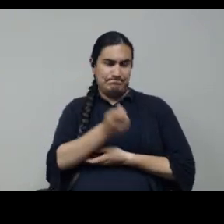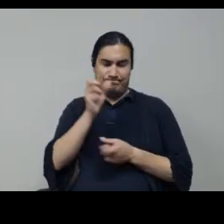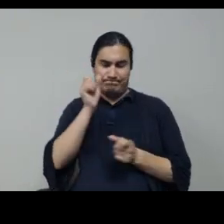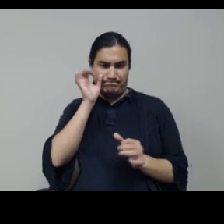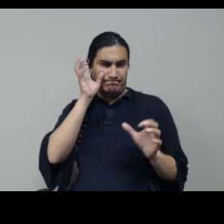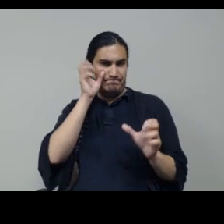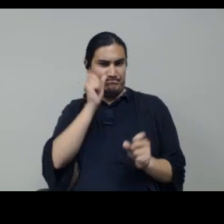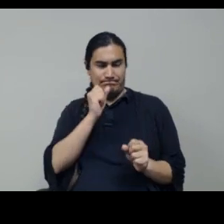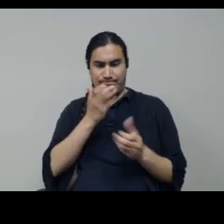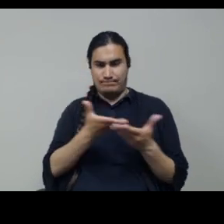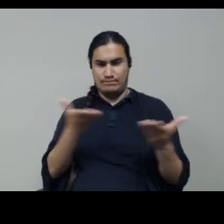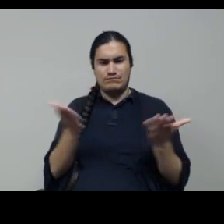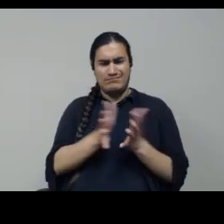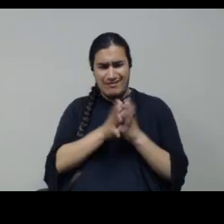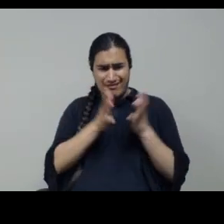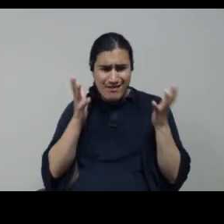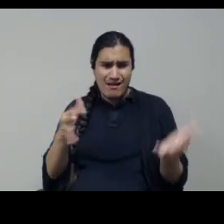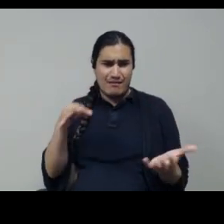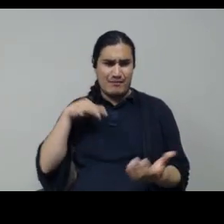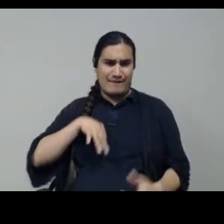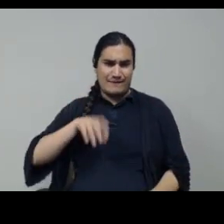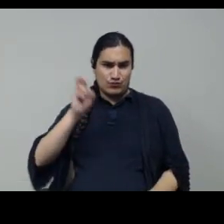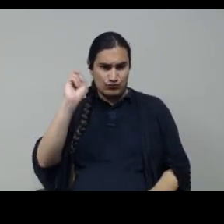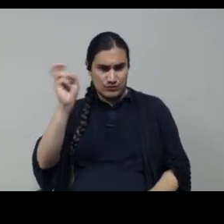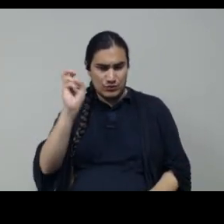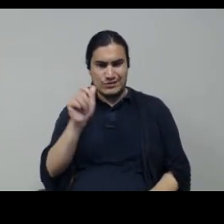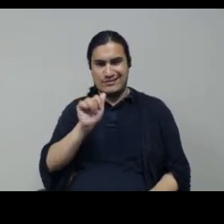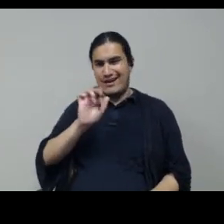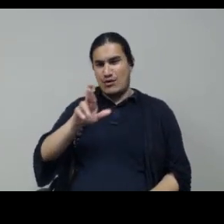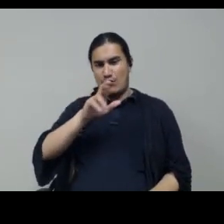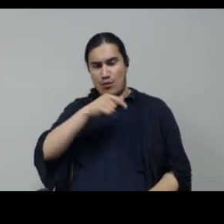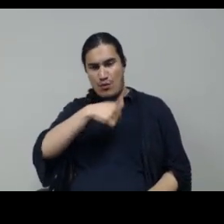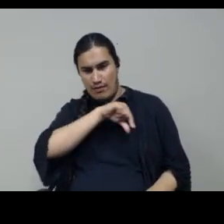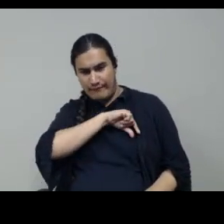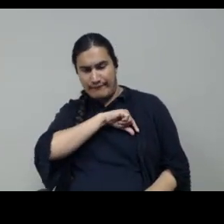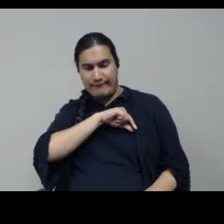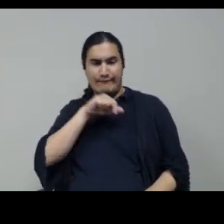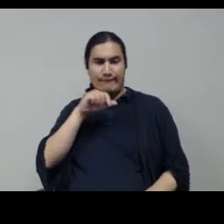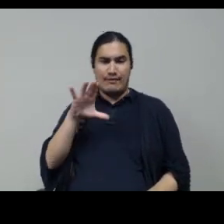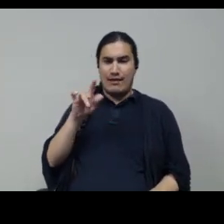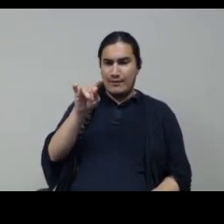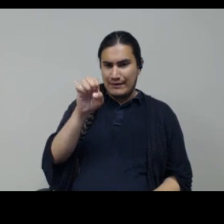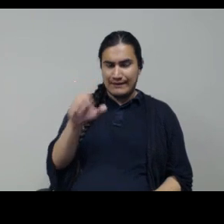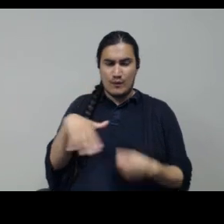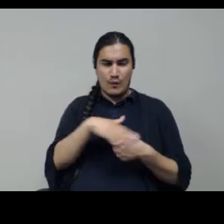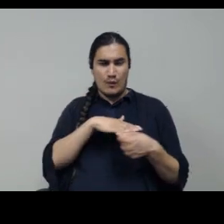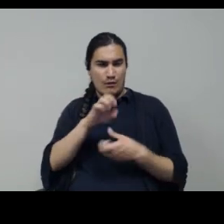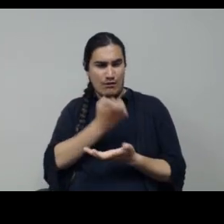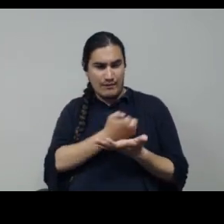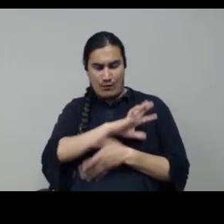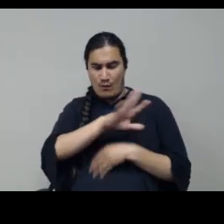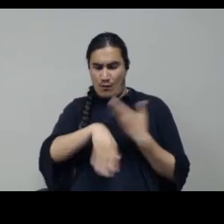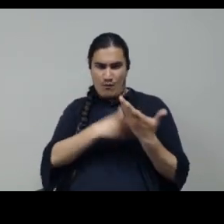lots of benefits, transportation, air quality, climate, and local economy all included.